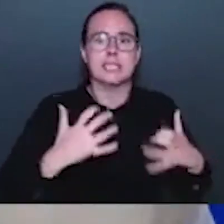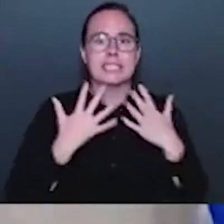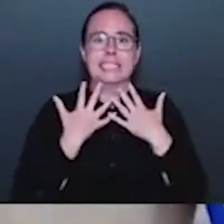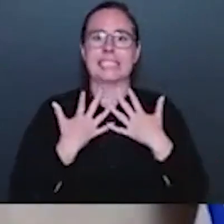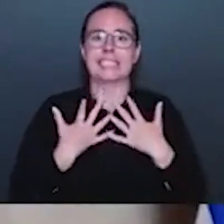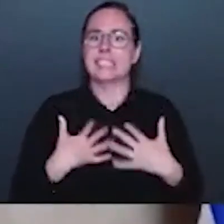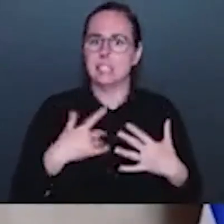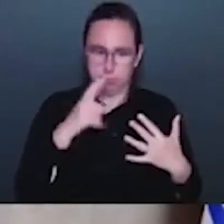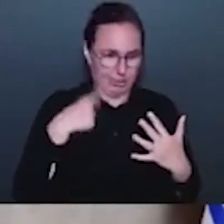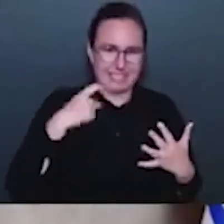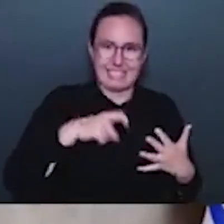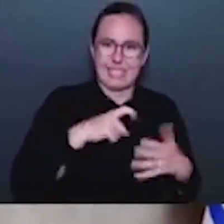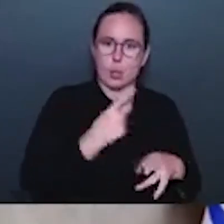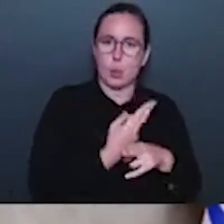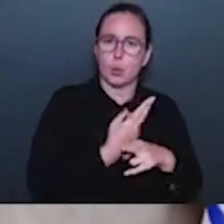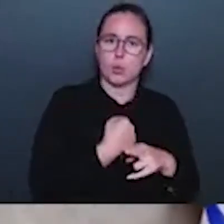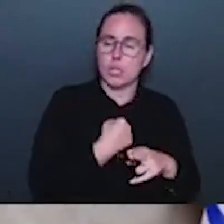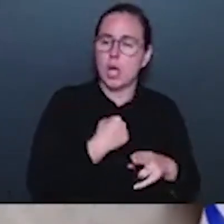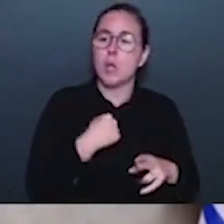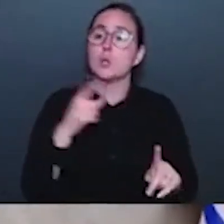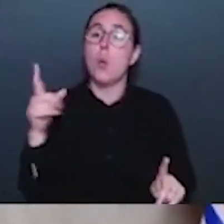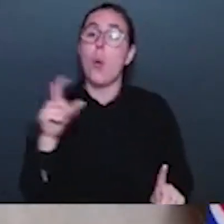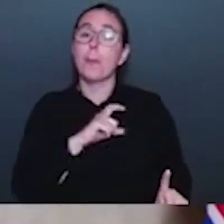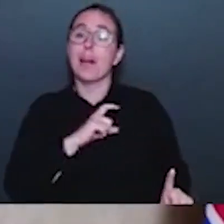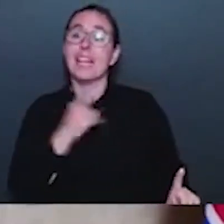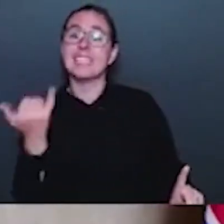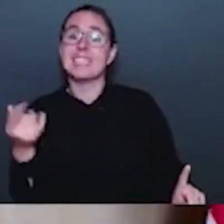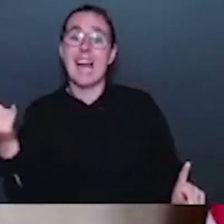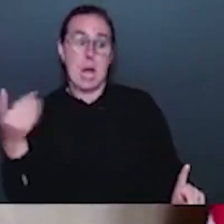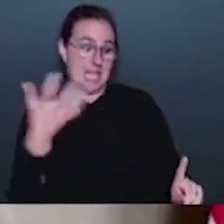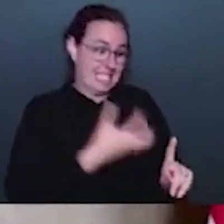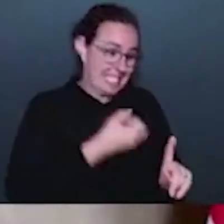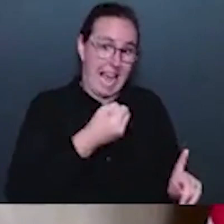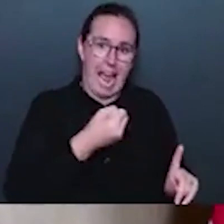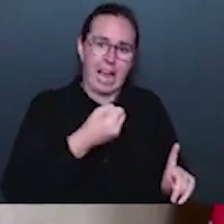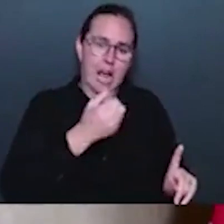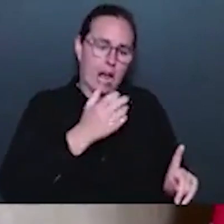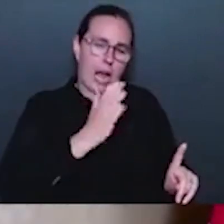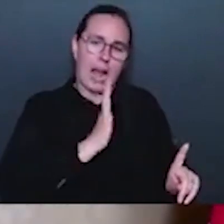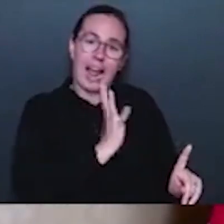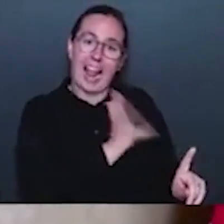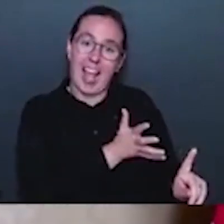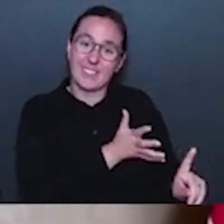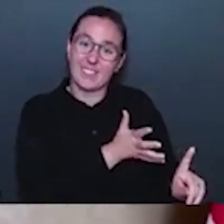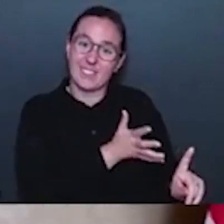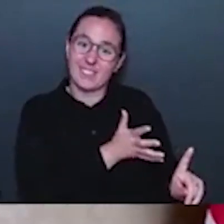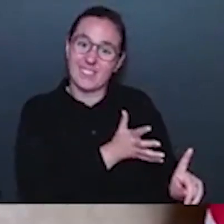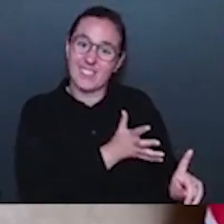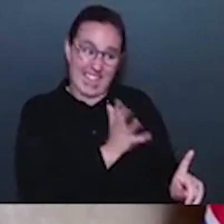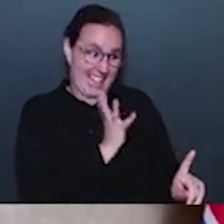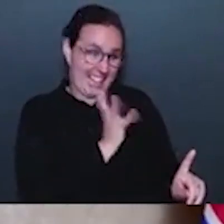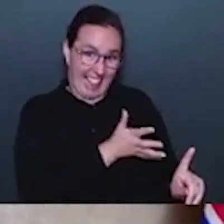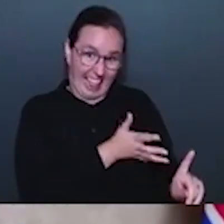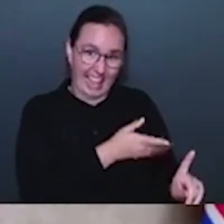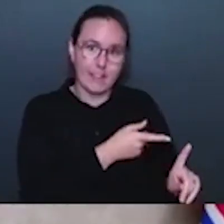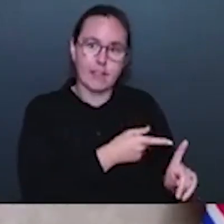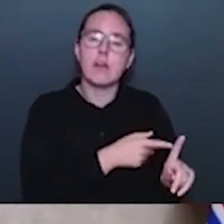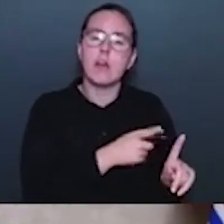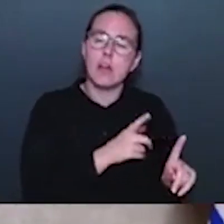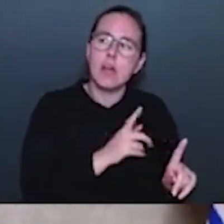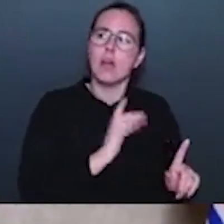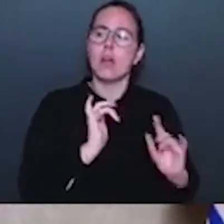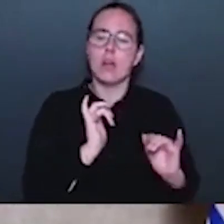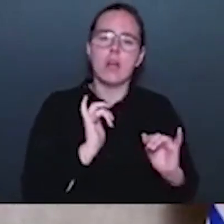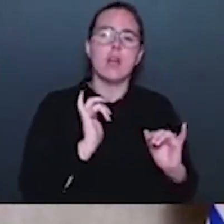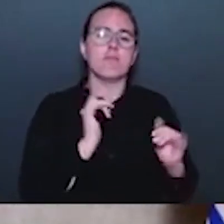And I might just take a moment also to just to add to that. Aside from the exemption question, there is the nature of